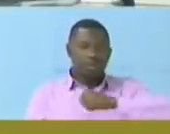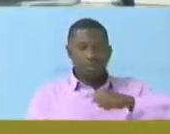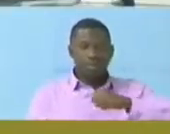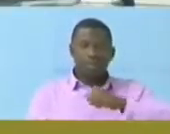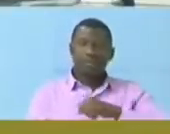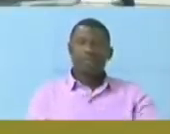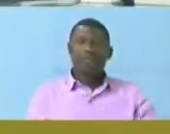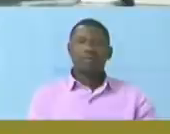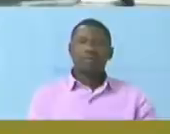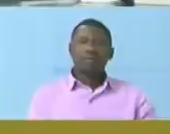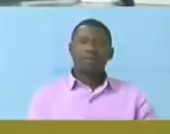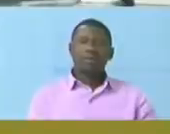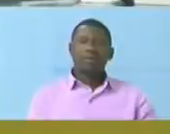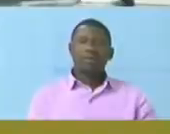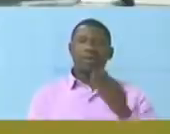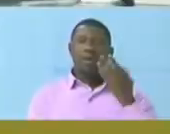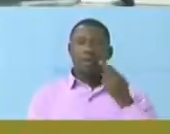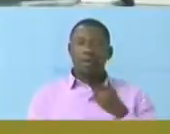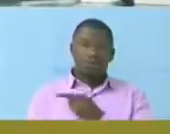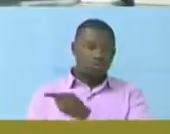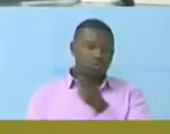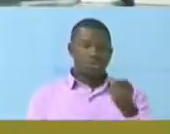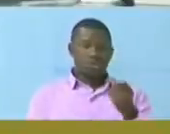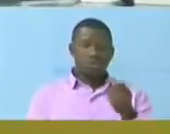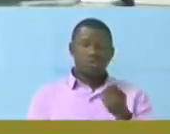When those junglers were escorted to me